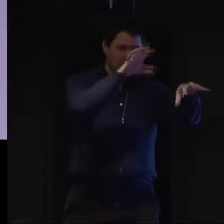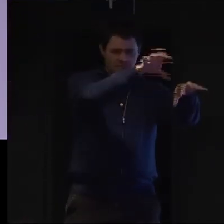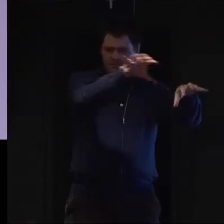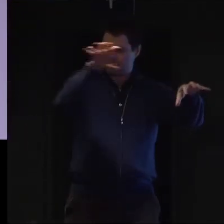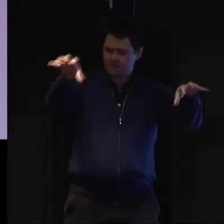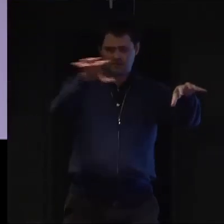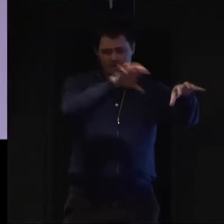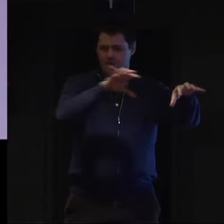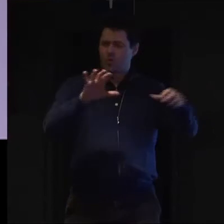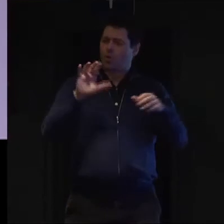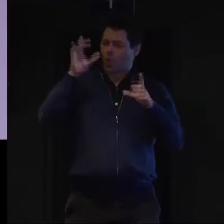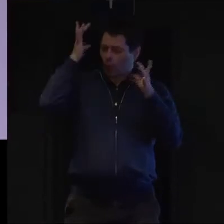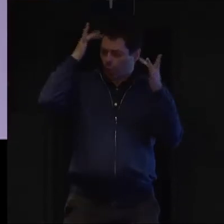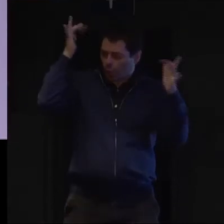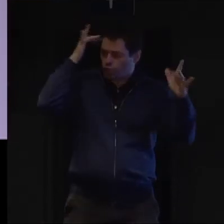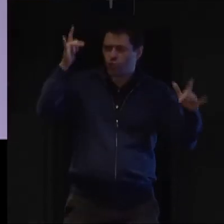and cultures.